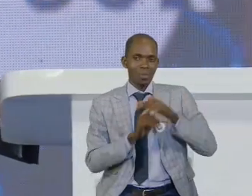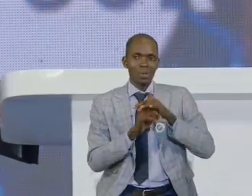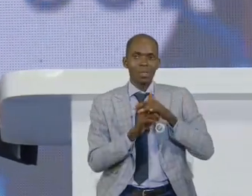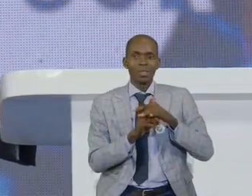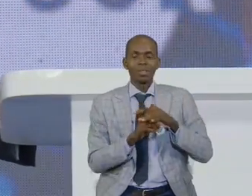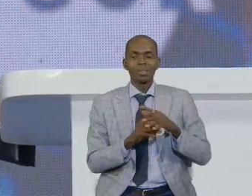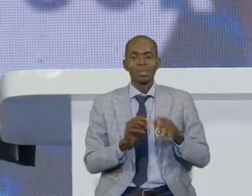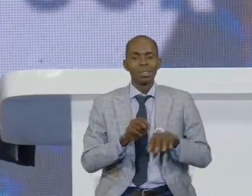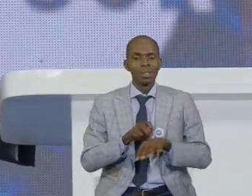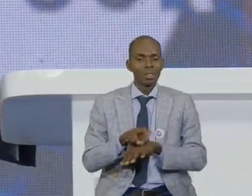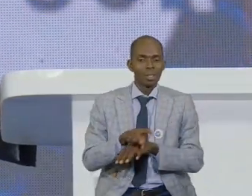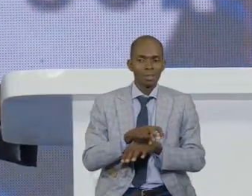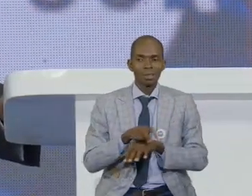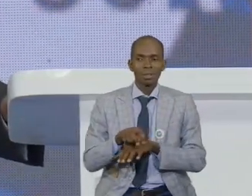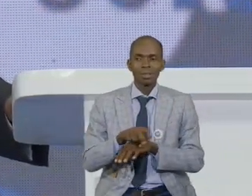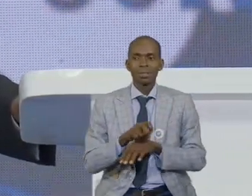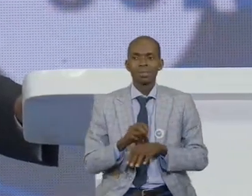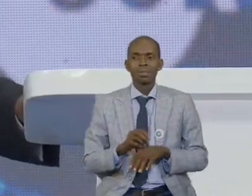restless.